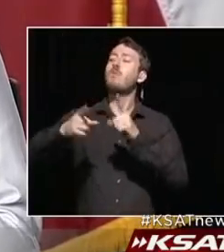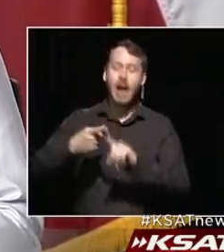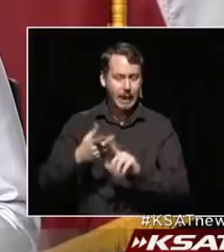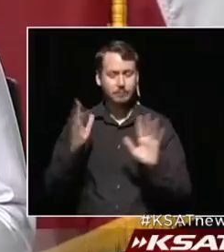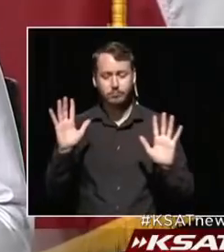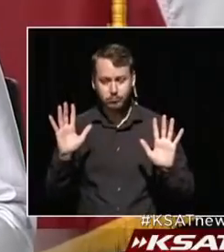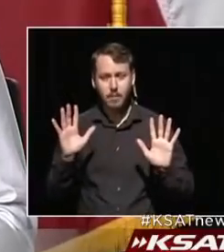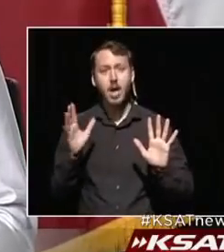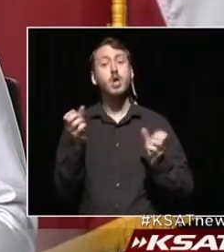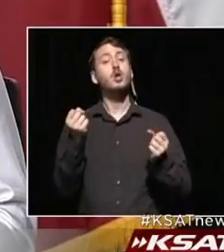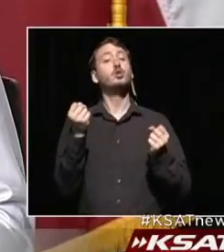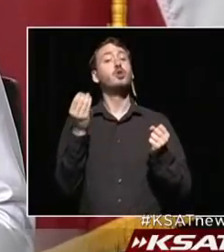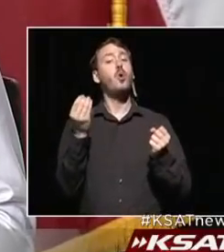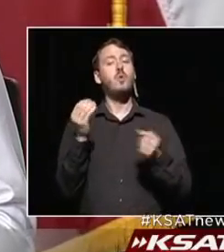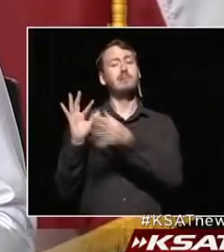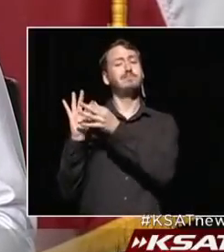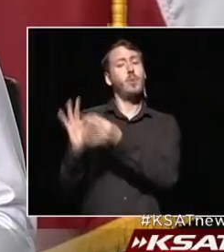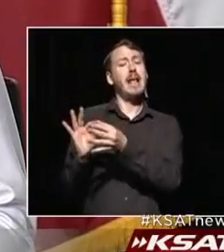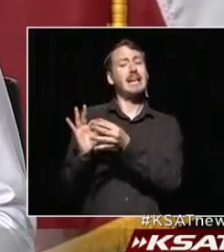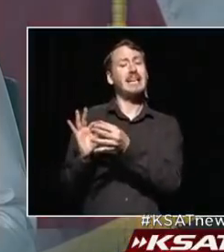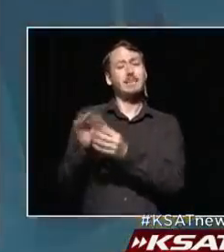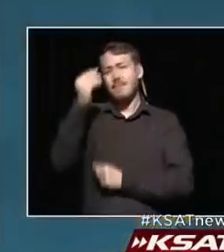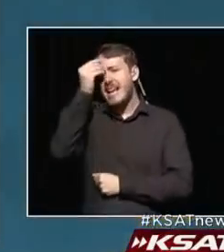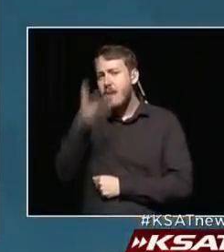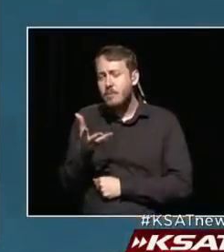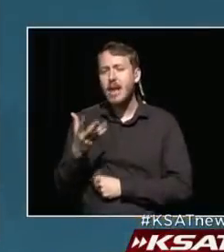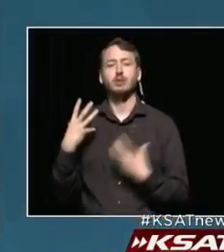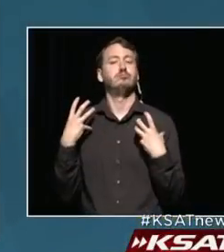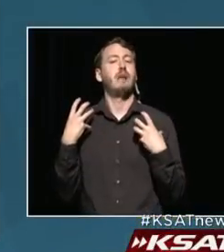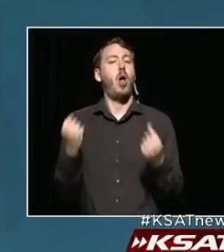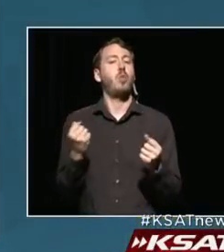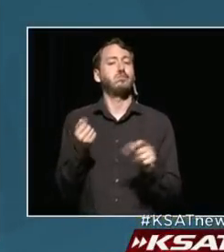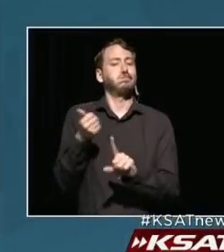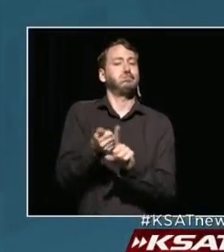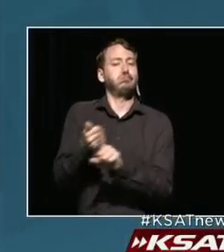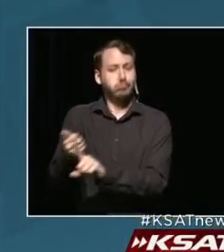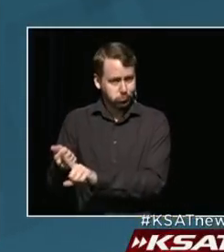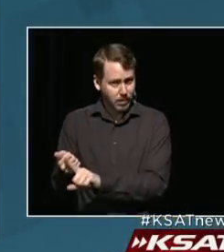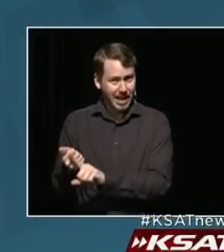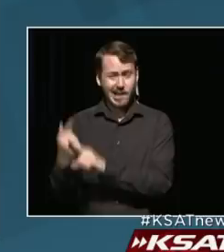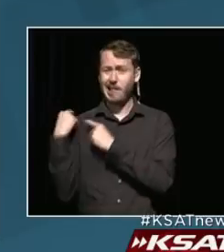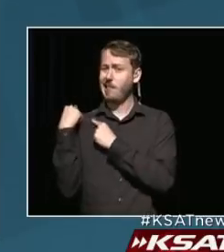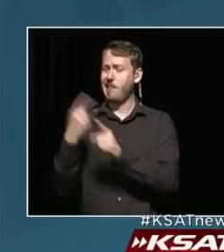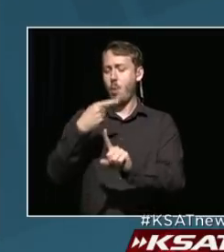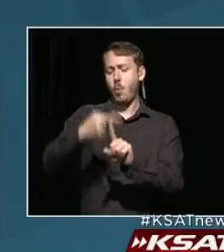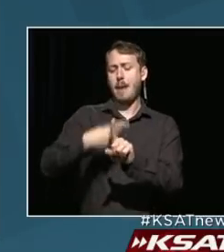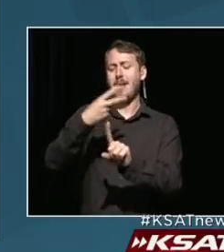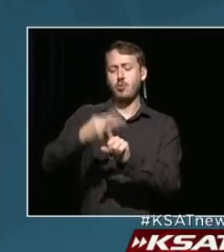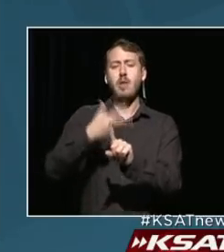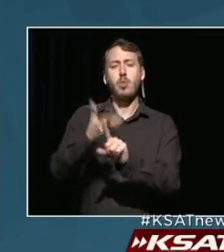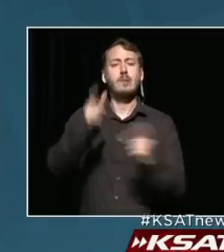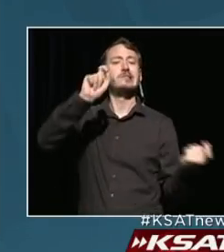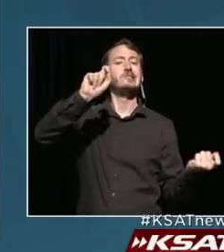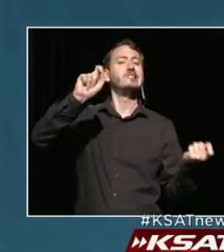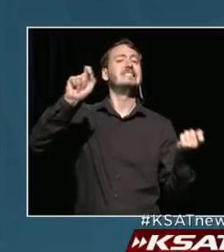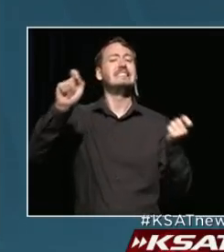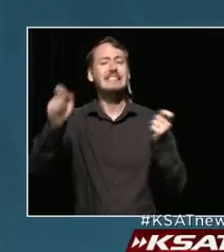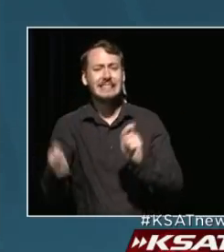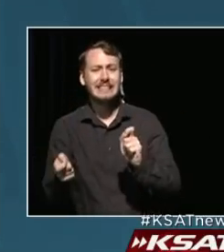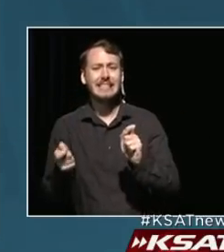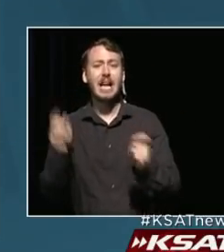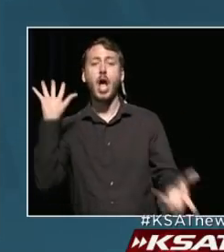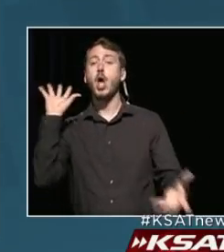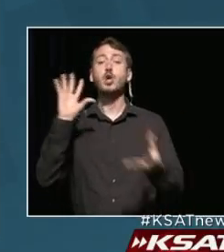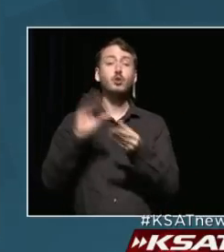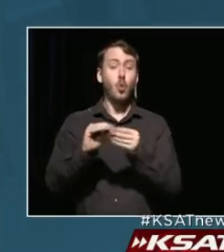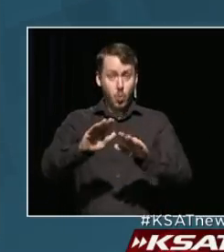So with regard to the demographic data in these cases, over the last couple of months, things have changed. The number of cases